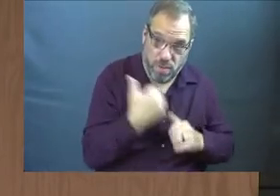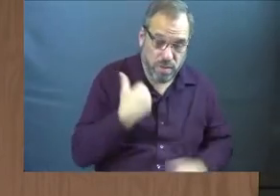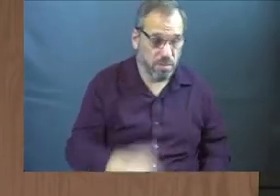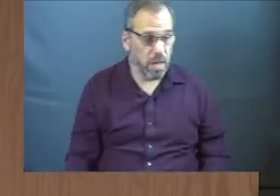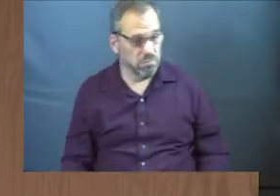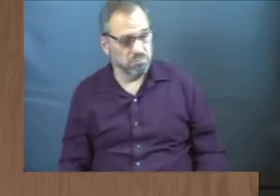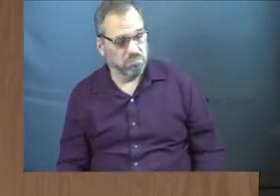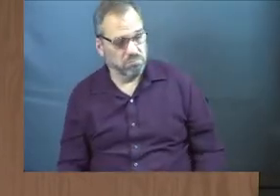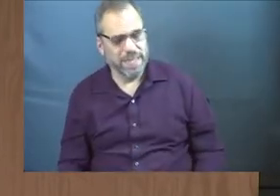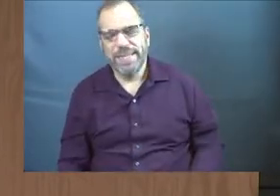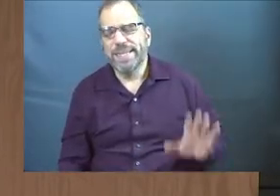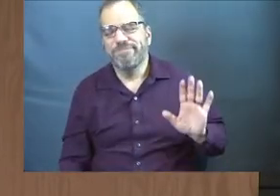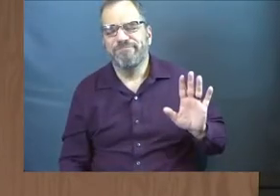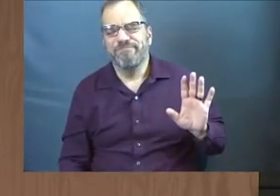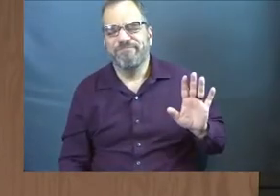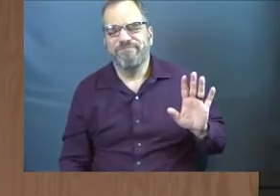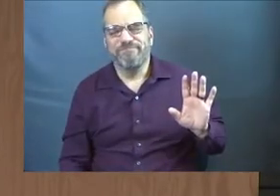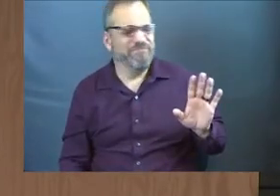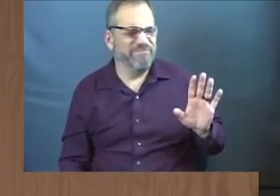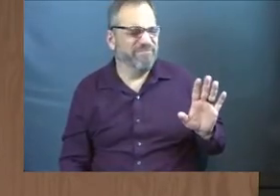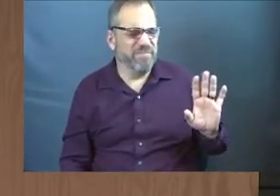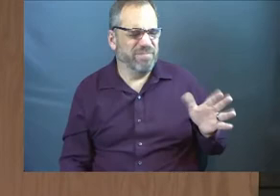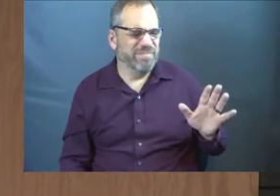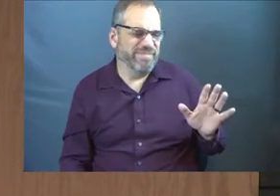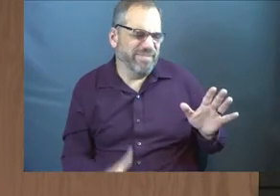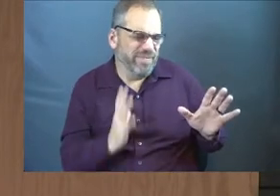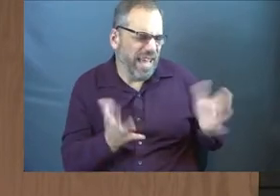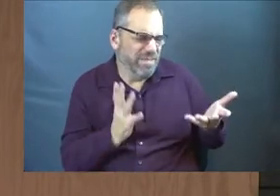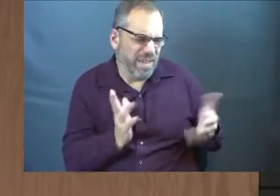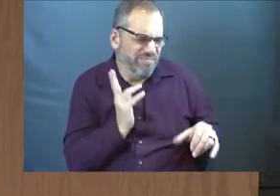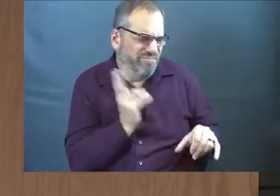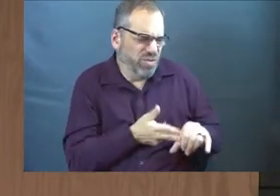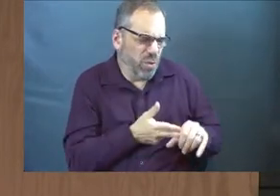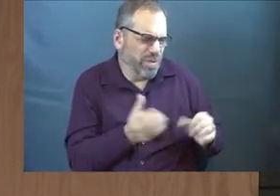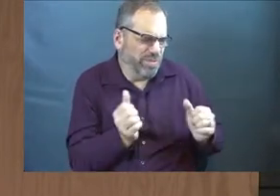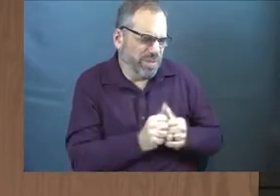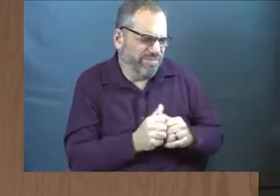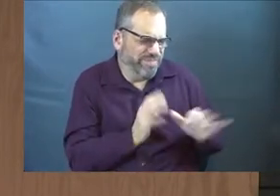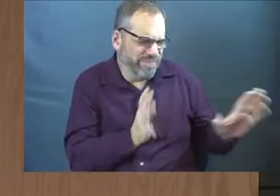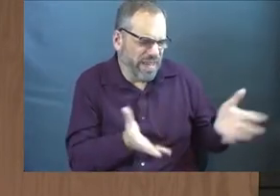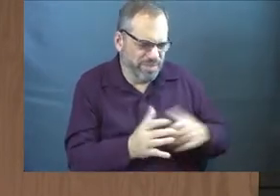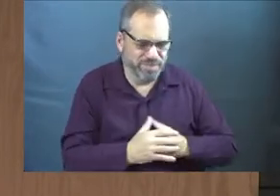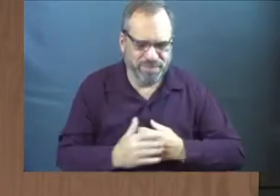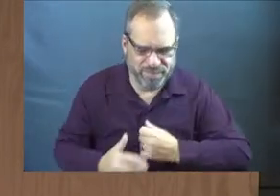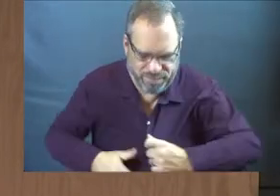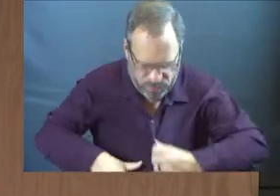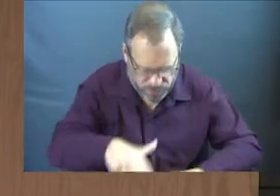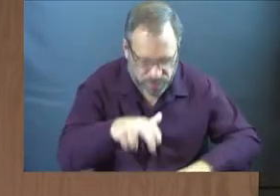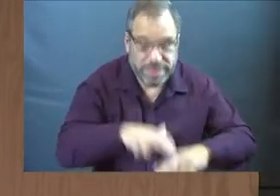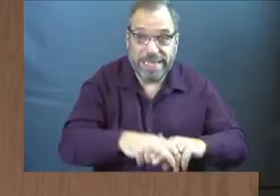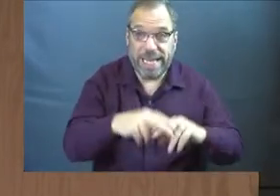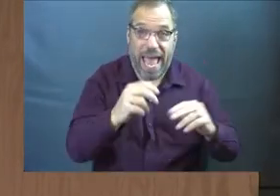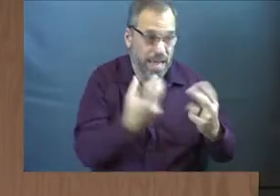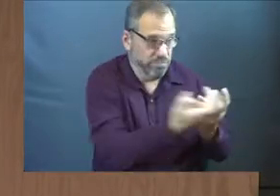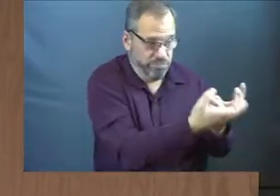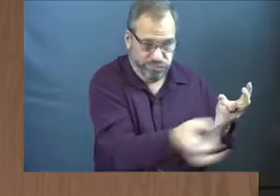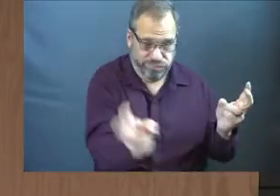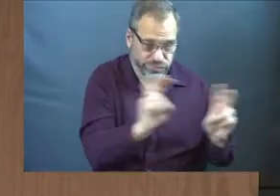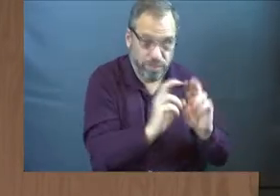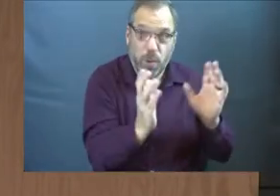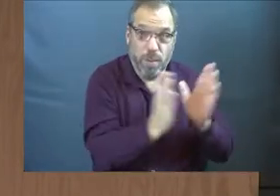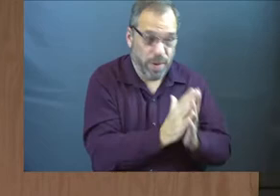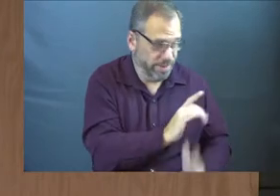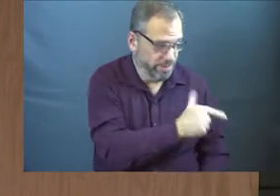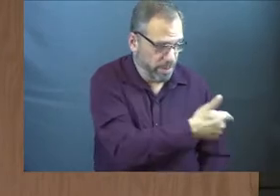I looked at them. I'm like, hey, this isn't super official. I guess I could join in with these guys and just see what happens. And I sit down, and we're praying about different